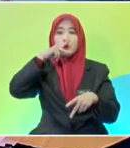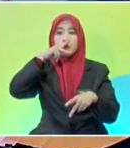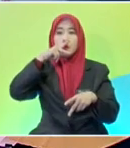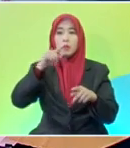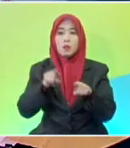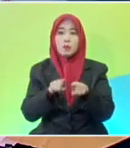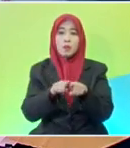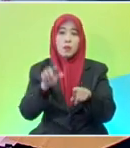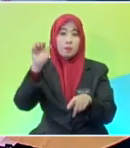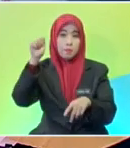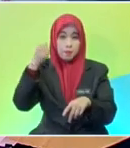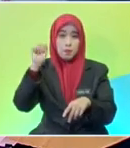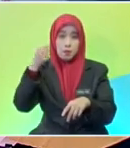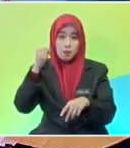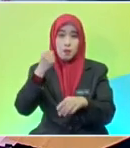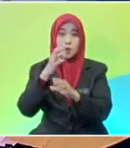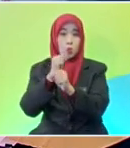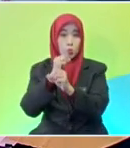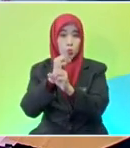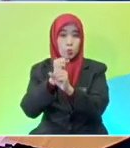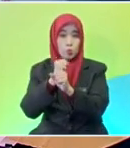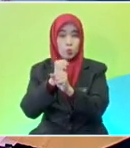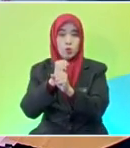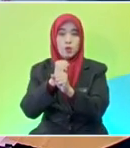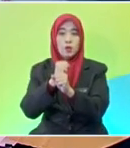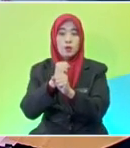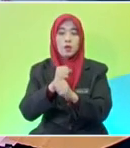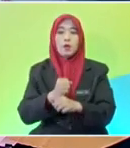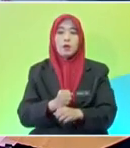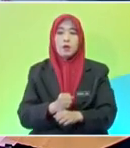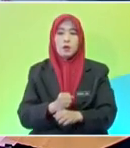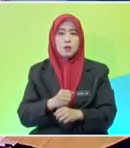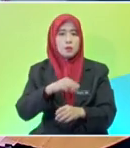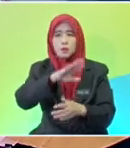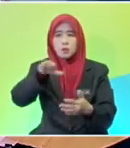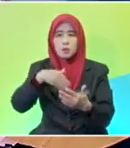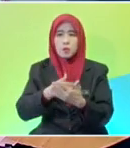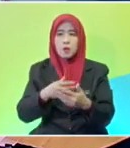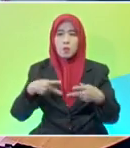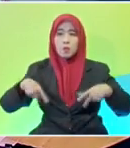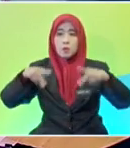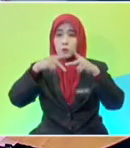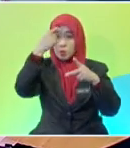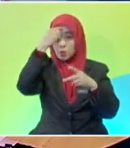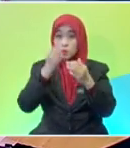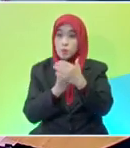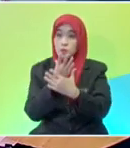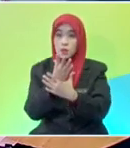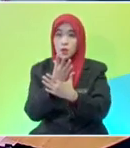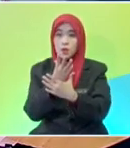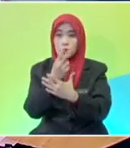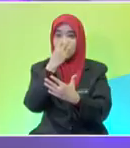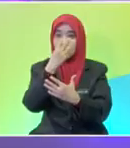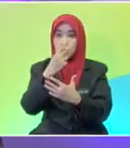like to take in milk, right? The growth, the child. So these are the things they need for the growth. Okay, next we see fats.